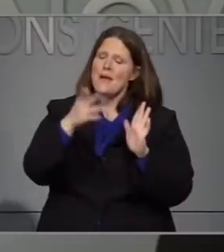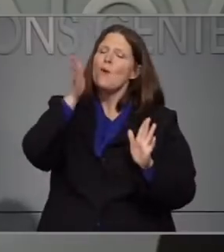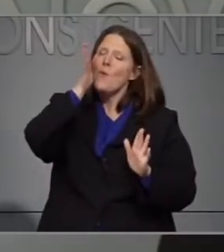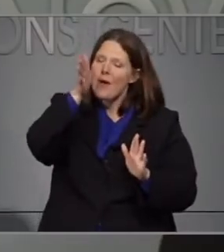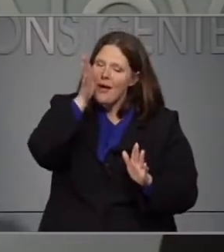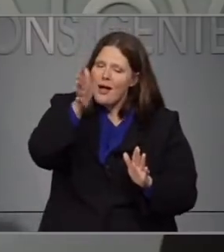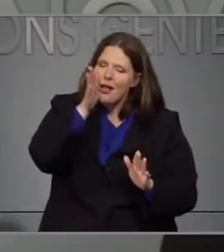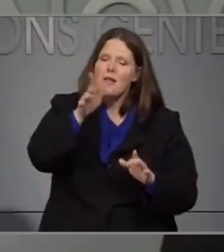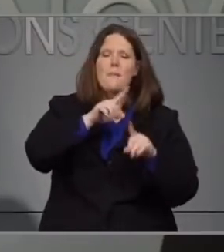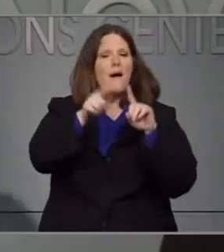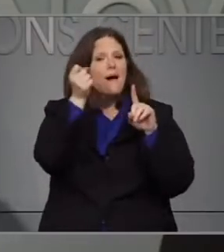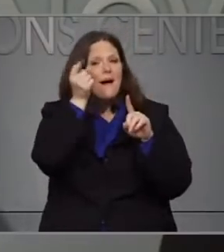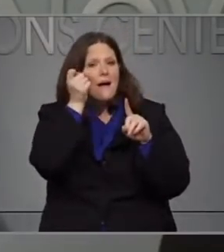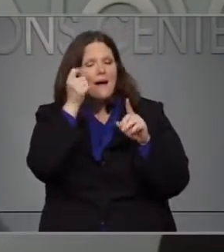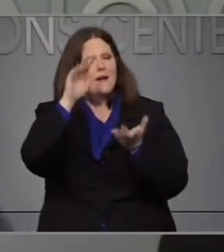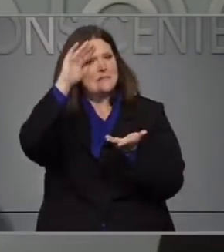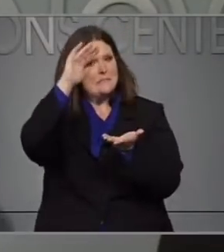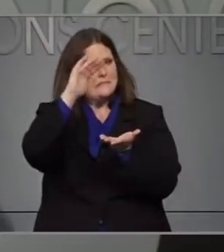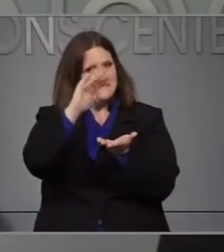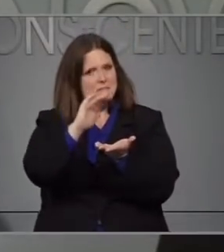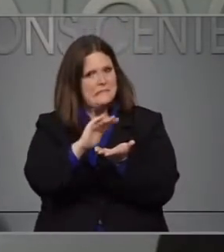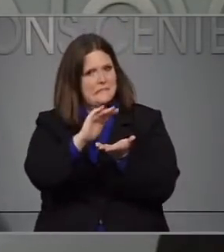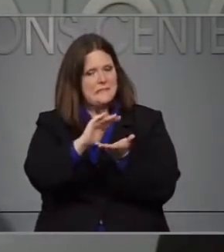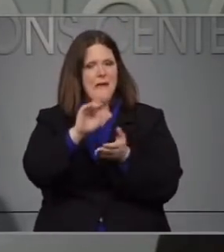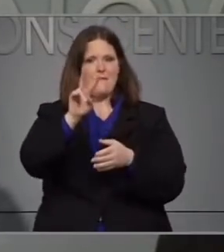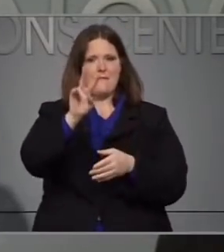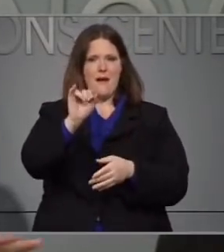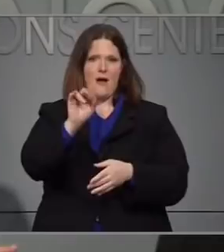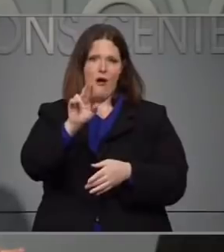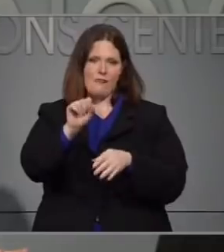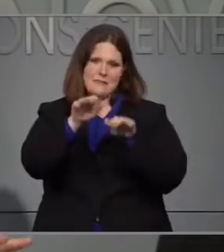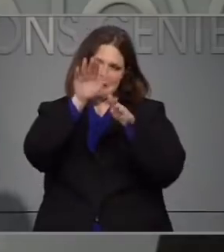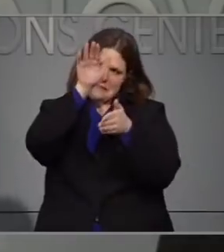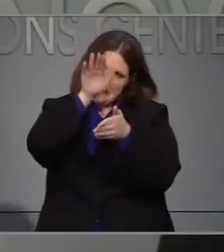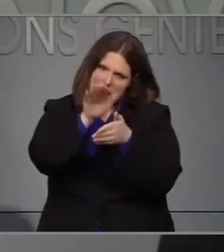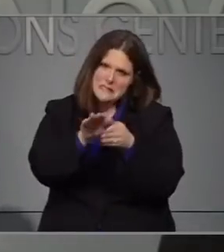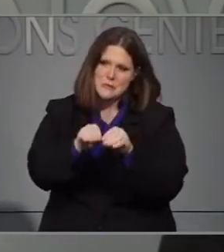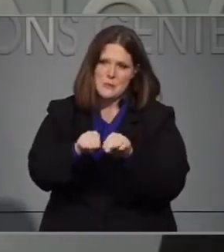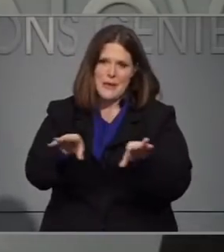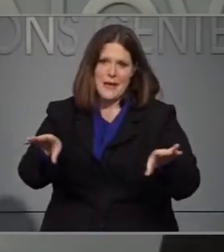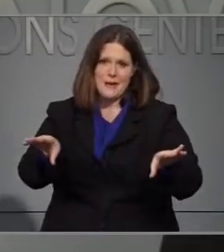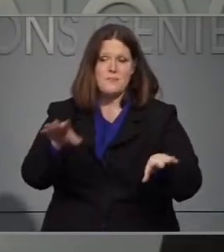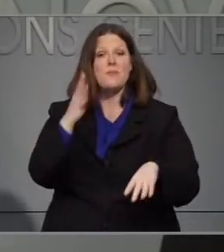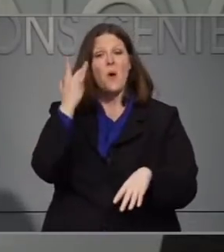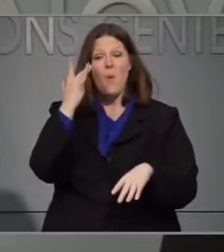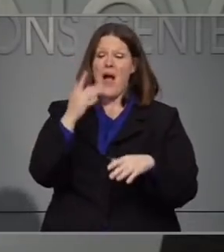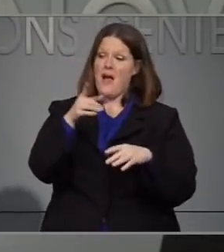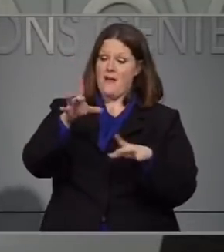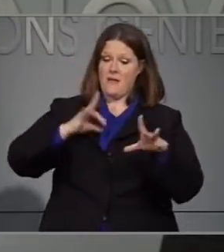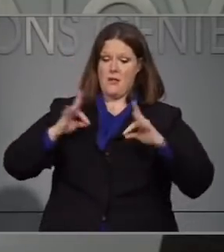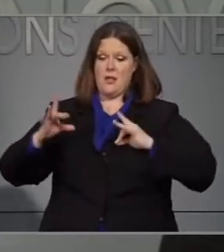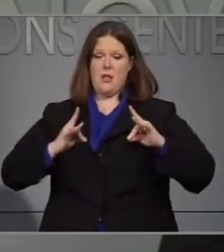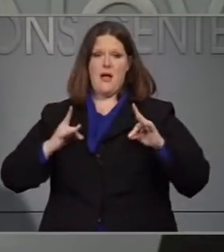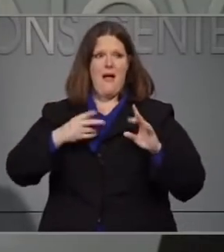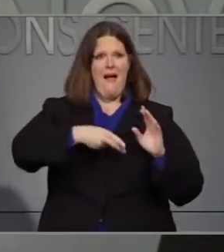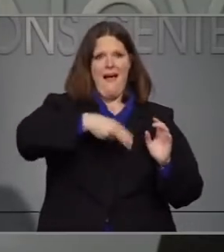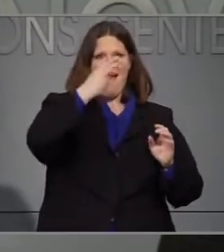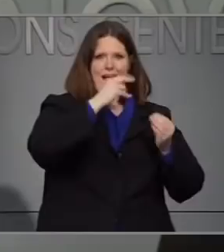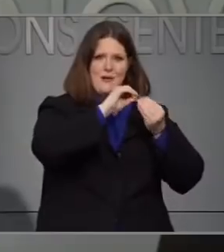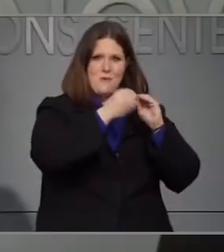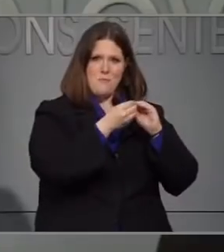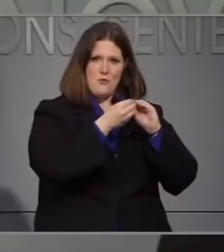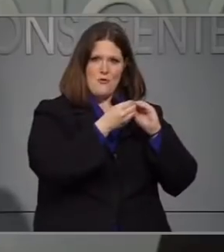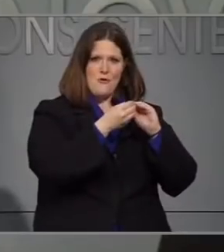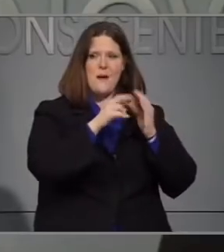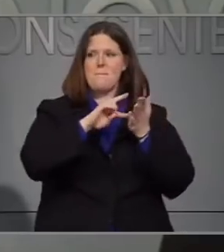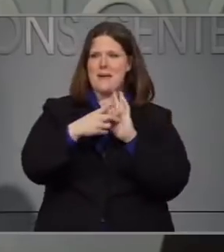virus level low across the state, because the more viral spread we have, it makes each one of these activities that more risky, right? So what